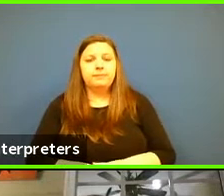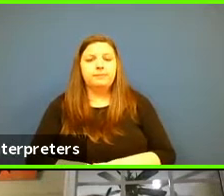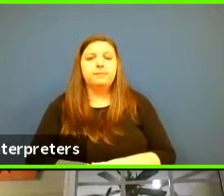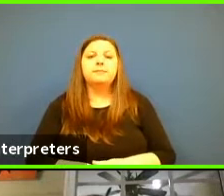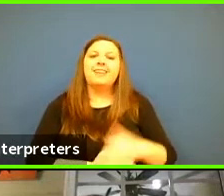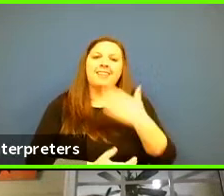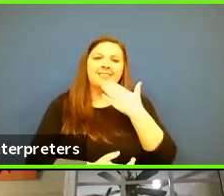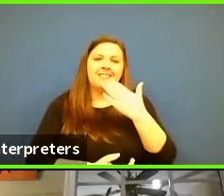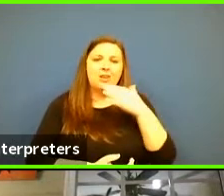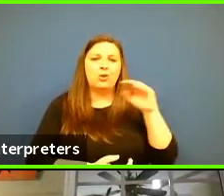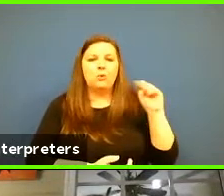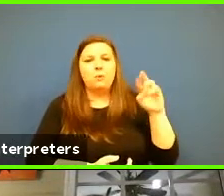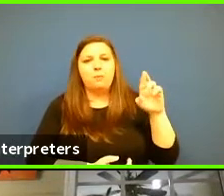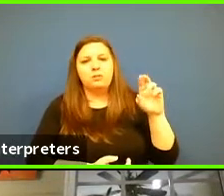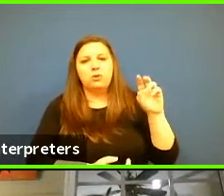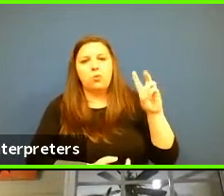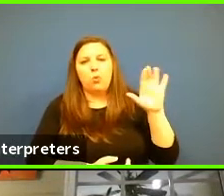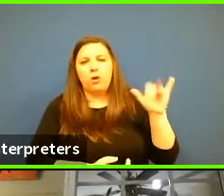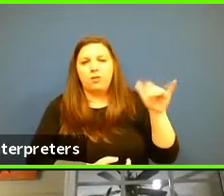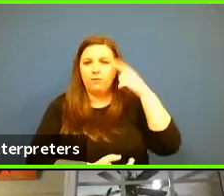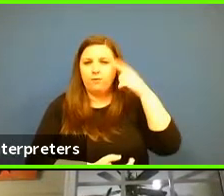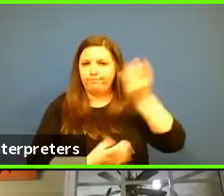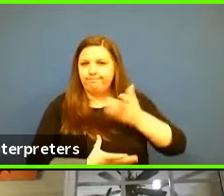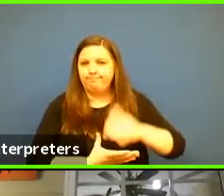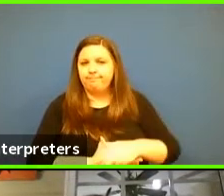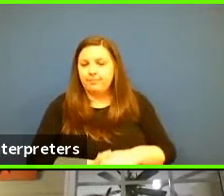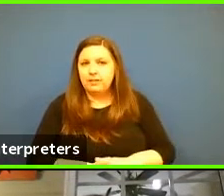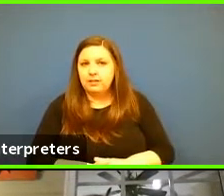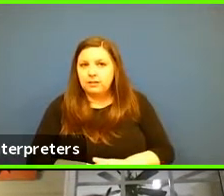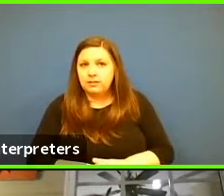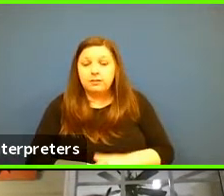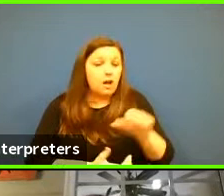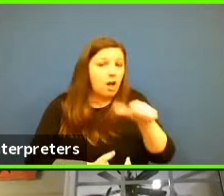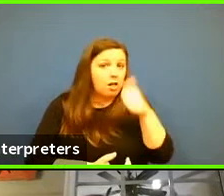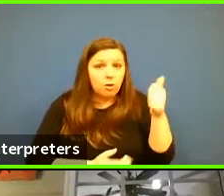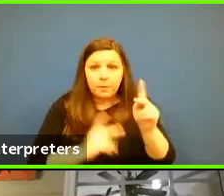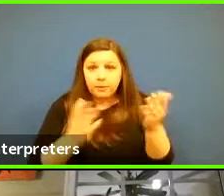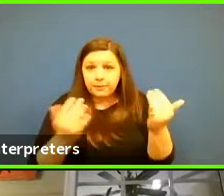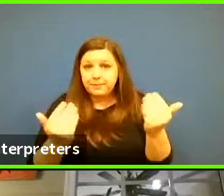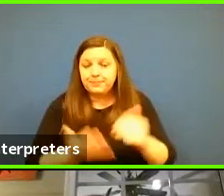Thank you, Mr. Worthy, for sharing. Others?